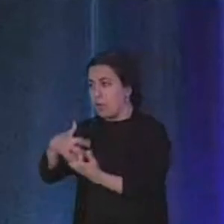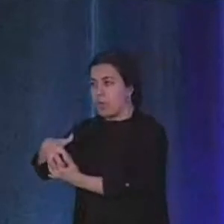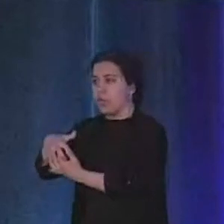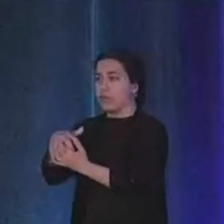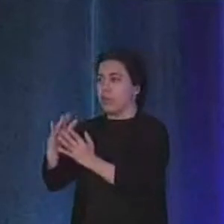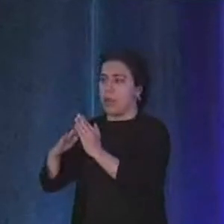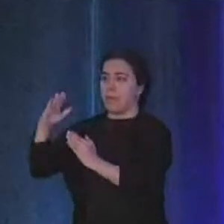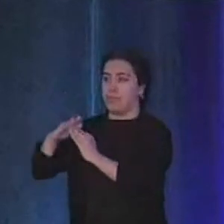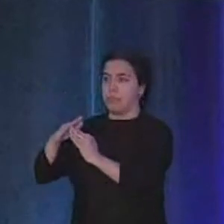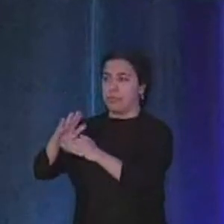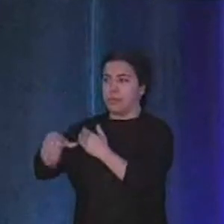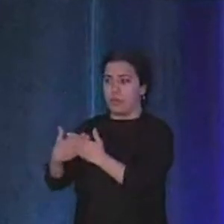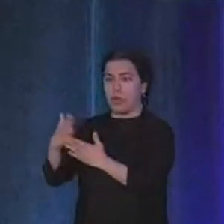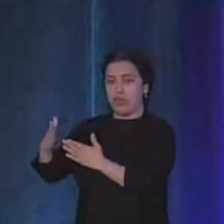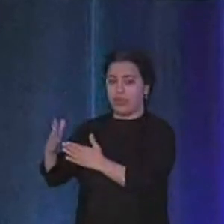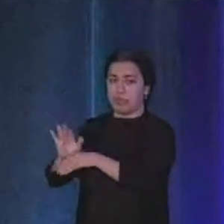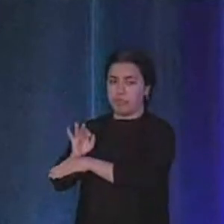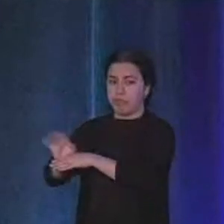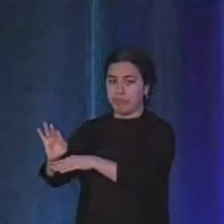out of them.